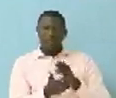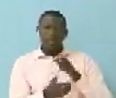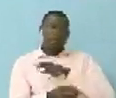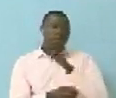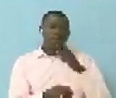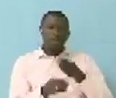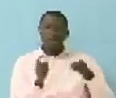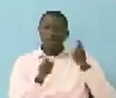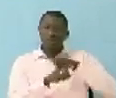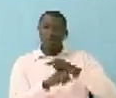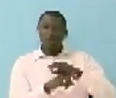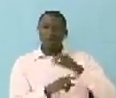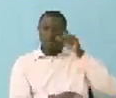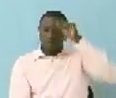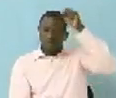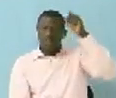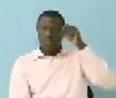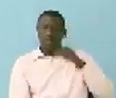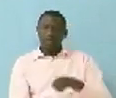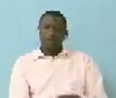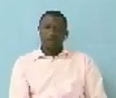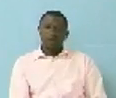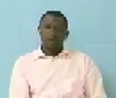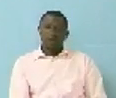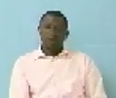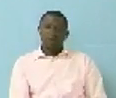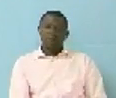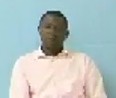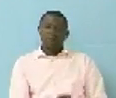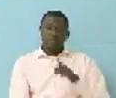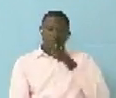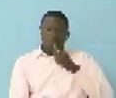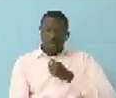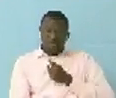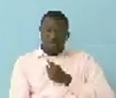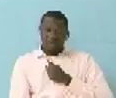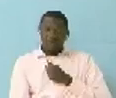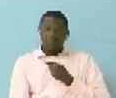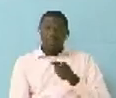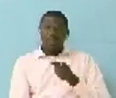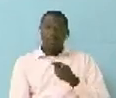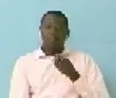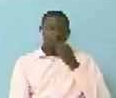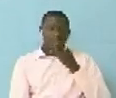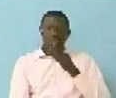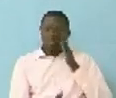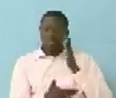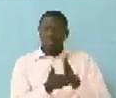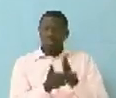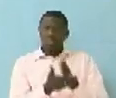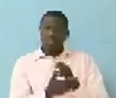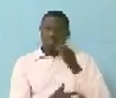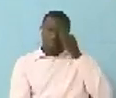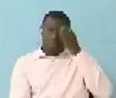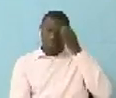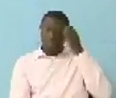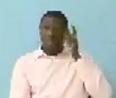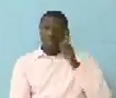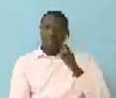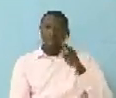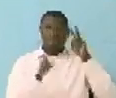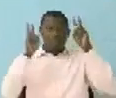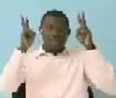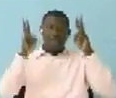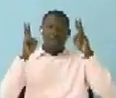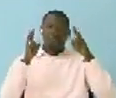Are you afraid to say the obvious? Afraid of who? To say the obvious, that Yaya Jammeh was responsible. The obvious, it's very plain. But I don't